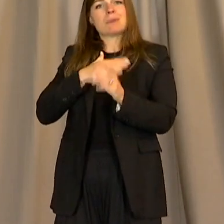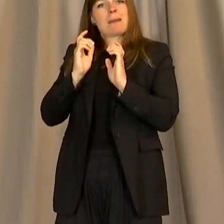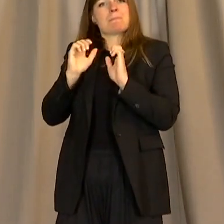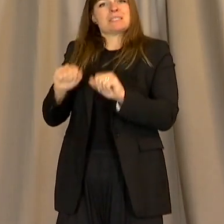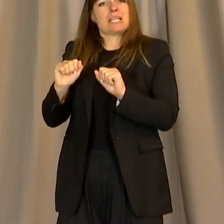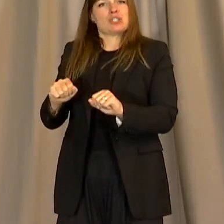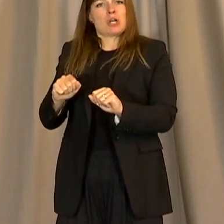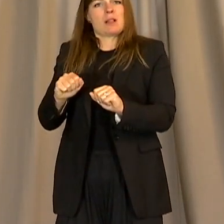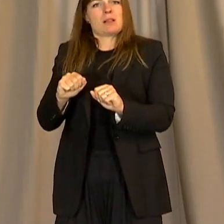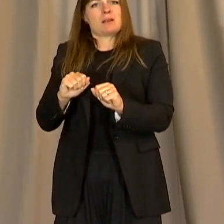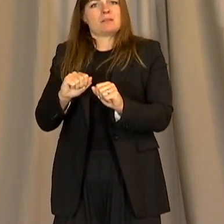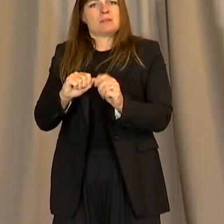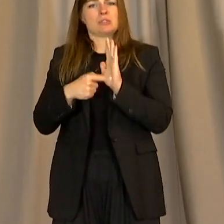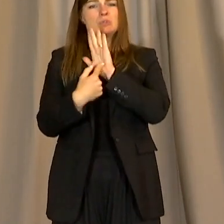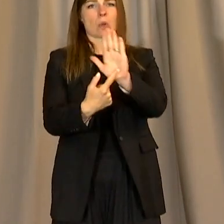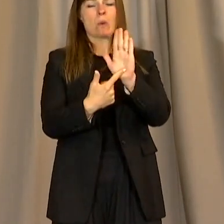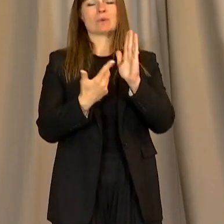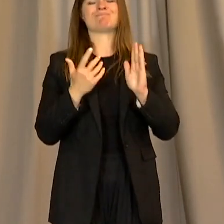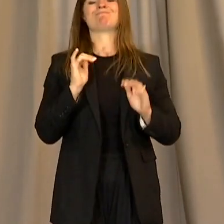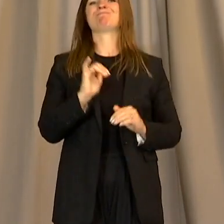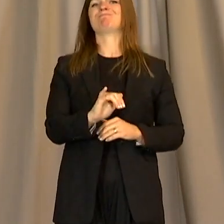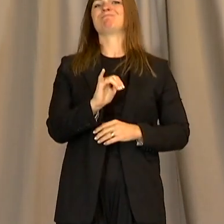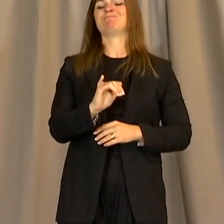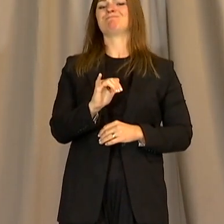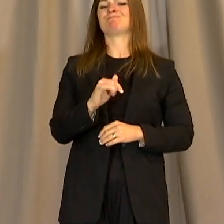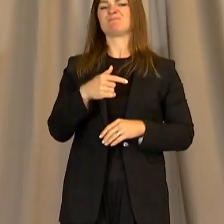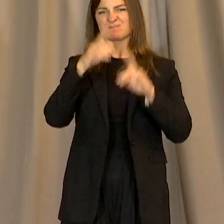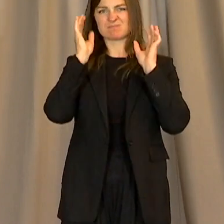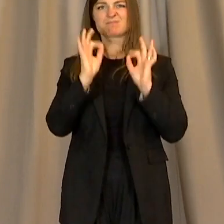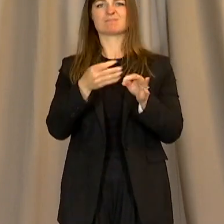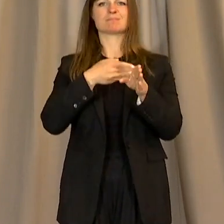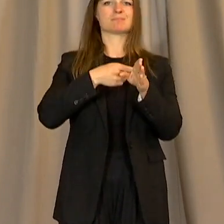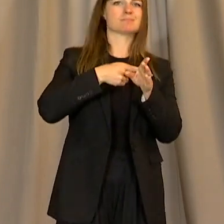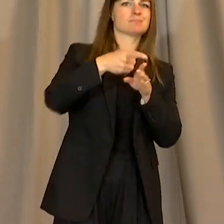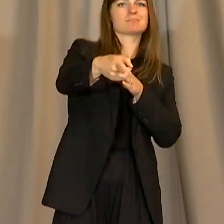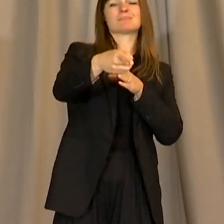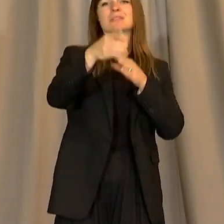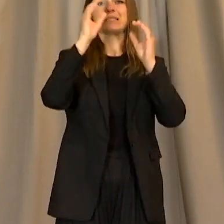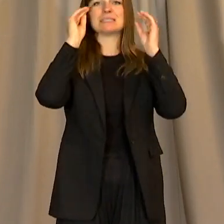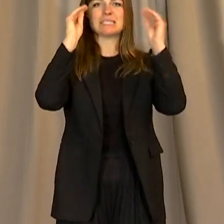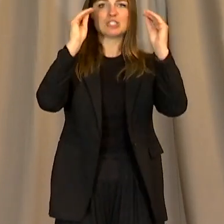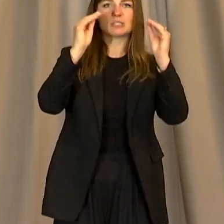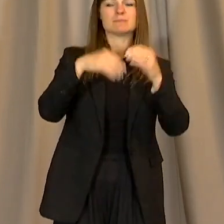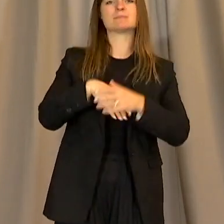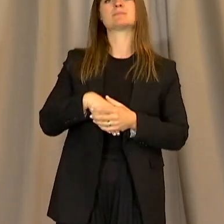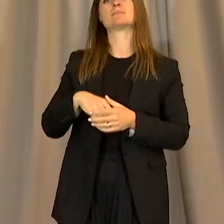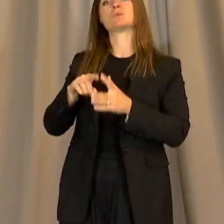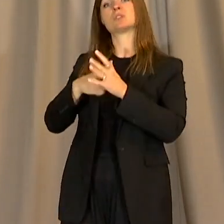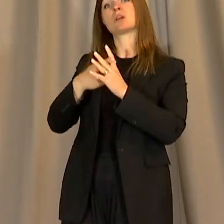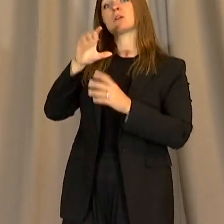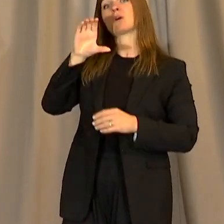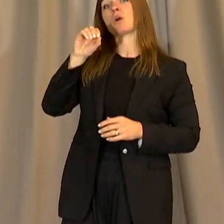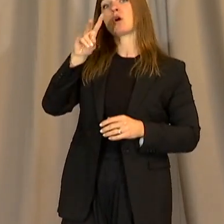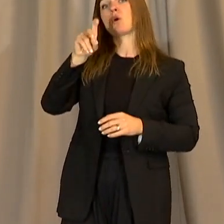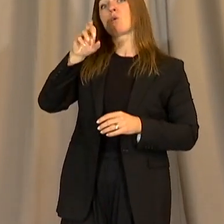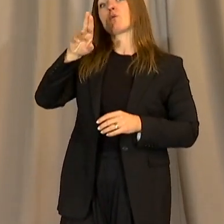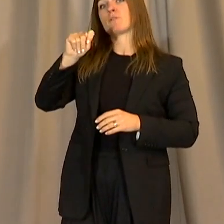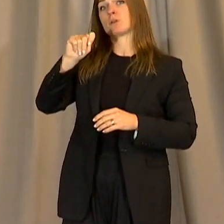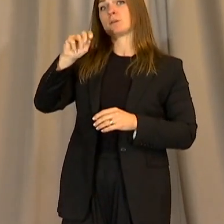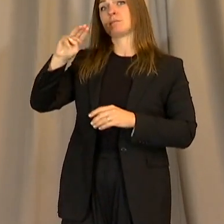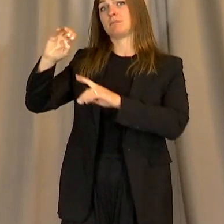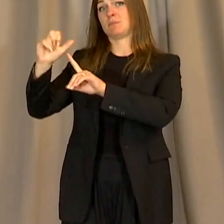So I went into teaching, and I started teaching at Covert, Michigan, and then later in